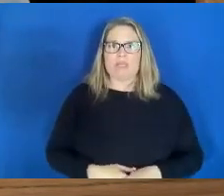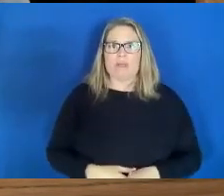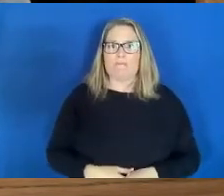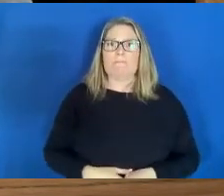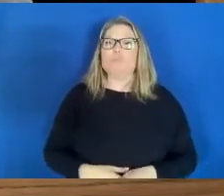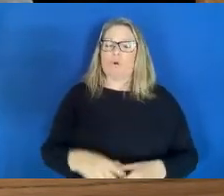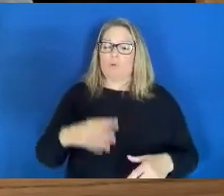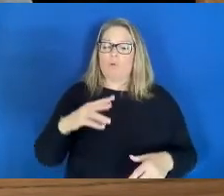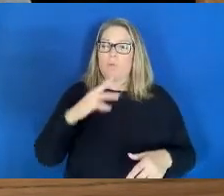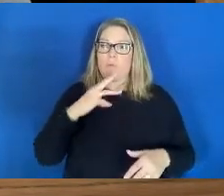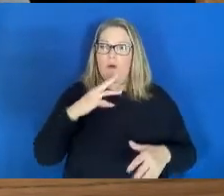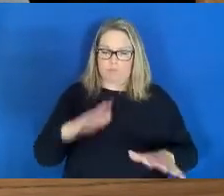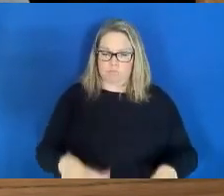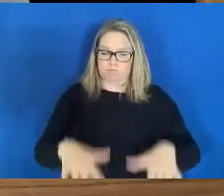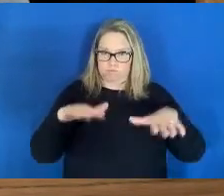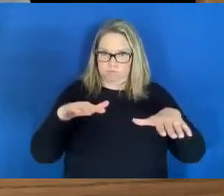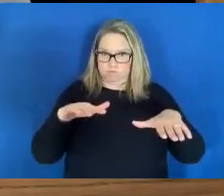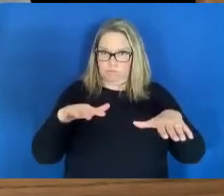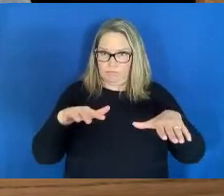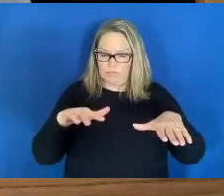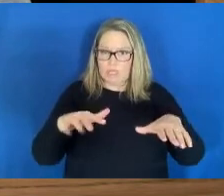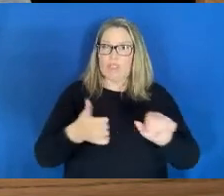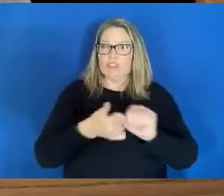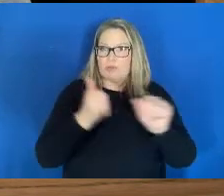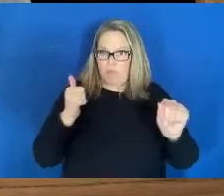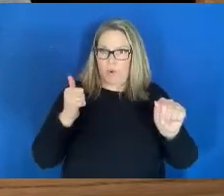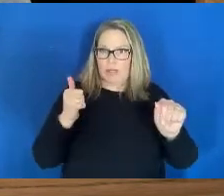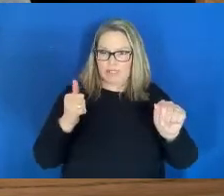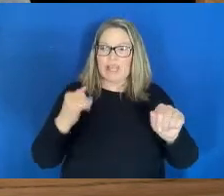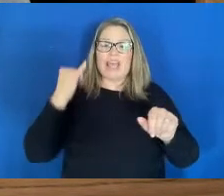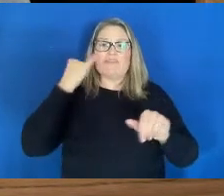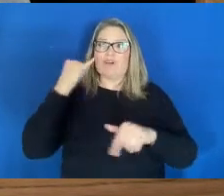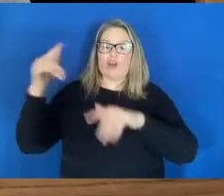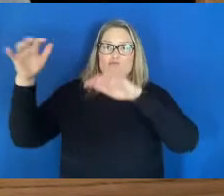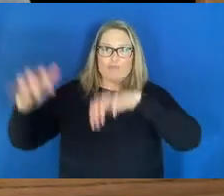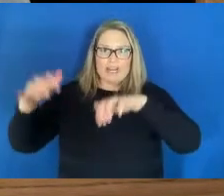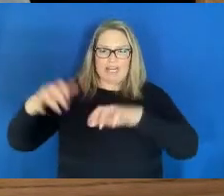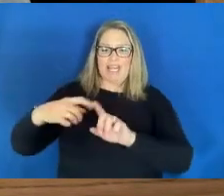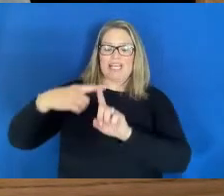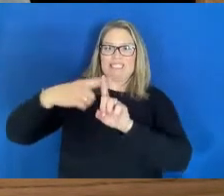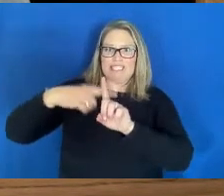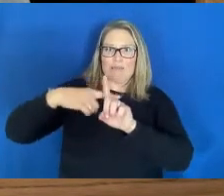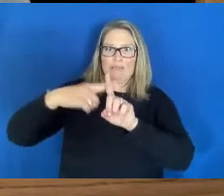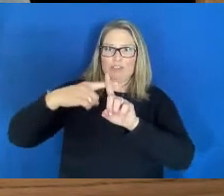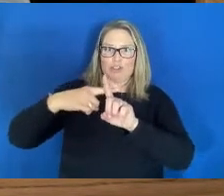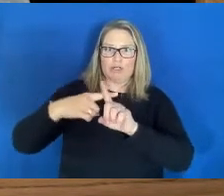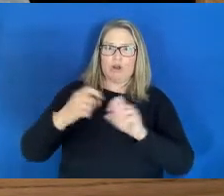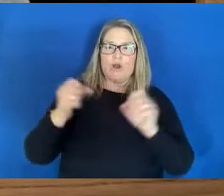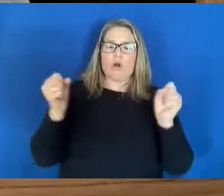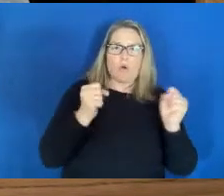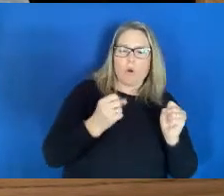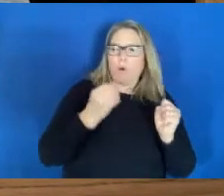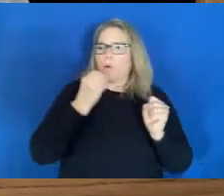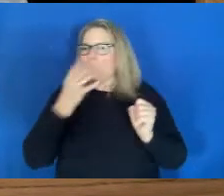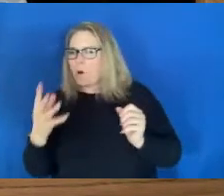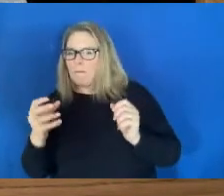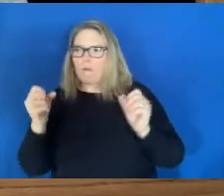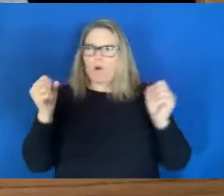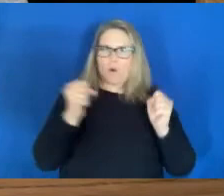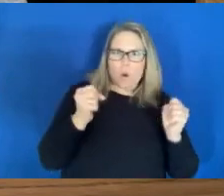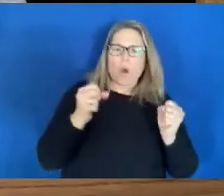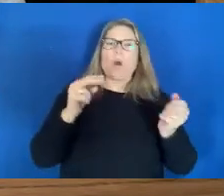avoided from these winter melts and rain events, temperature fluctuations are a good way to gradually release water